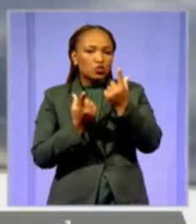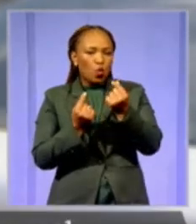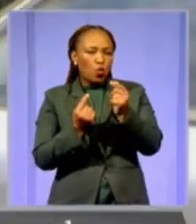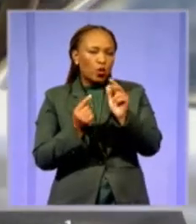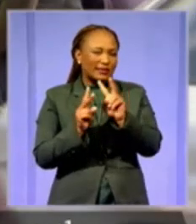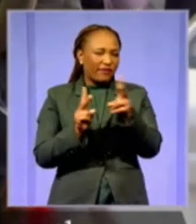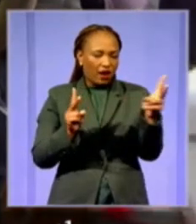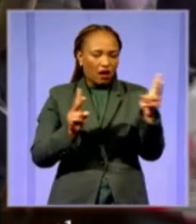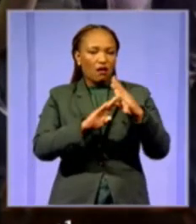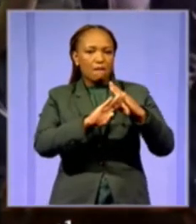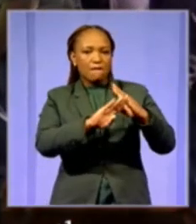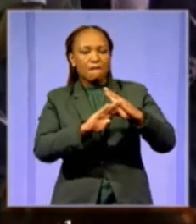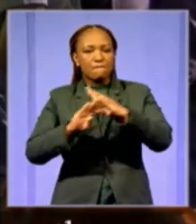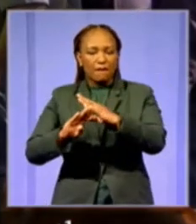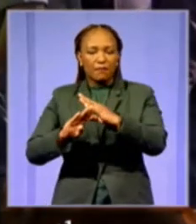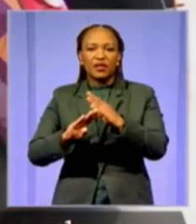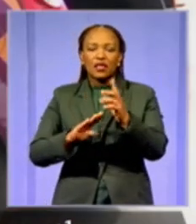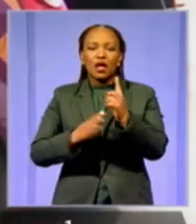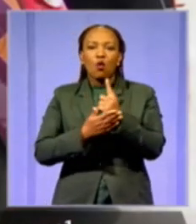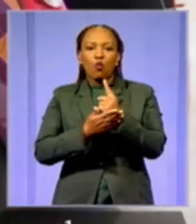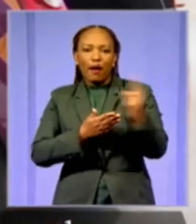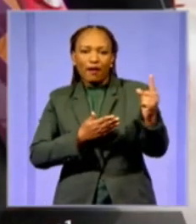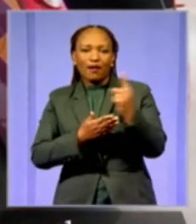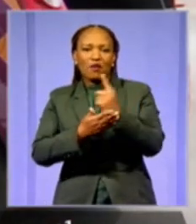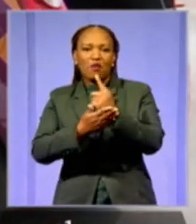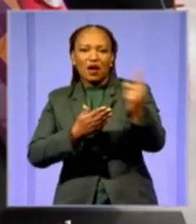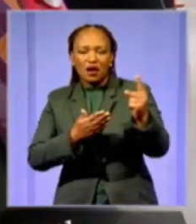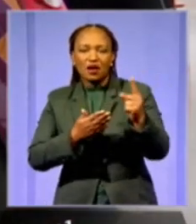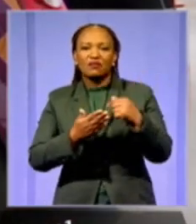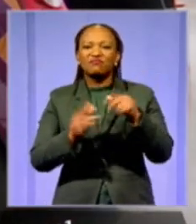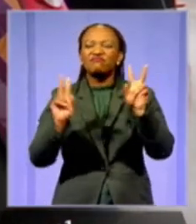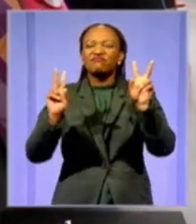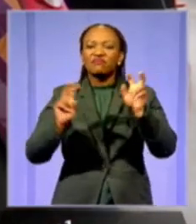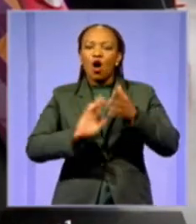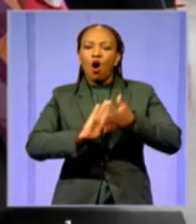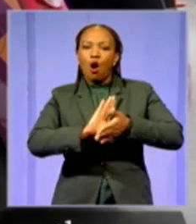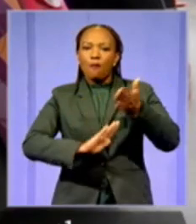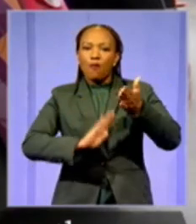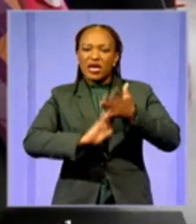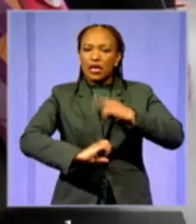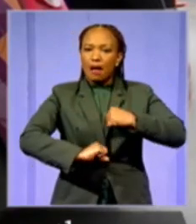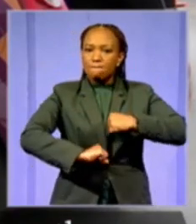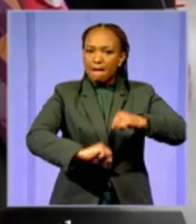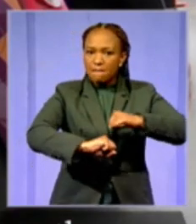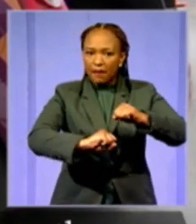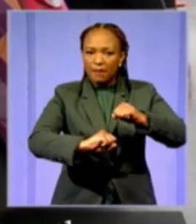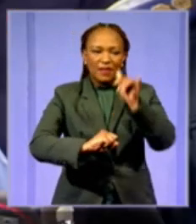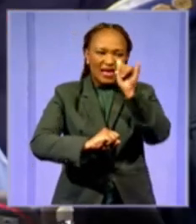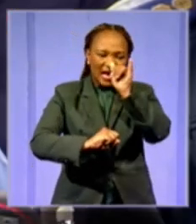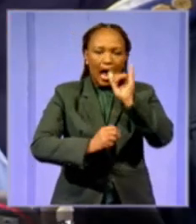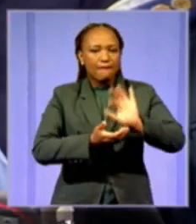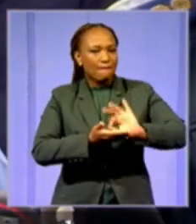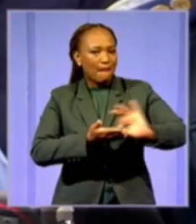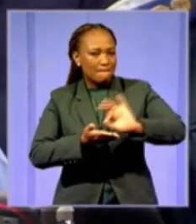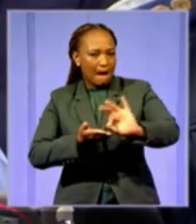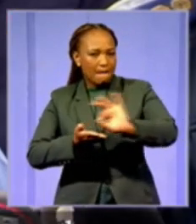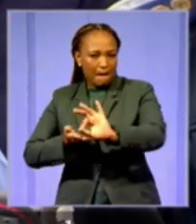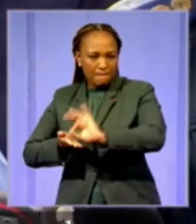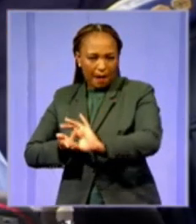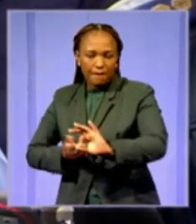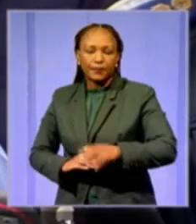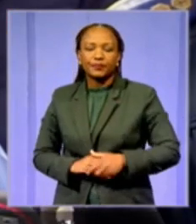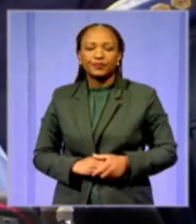Nngwe ya ona ke matsholo a beke le beke ao a itsegeng ka Operation Shanela. We have now passed the mark over